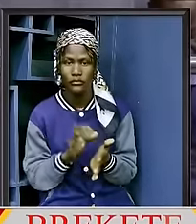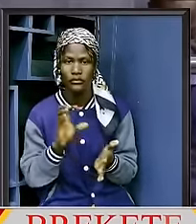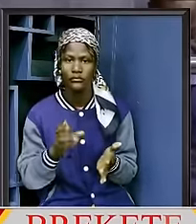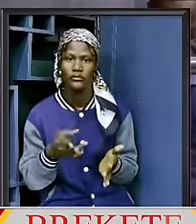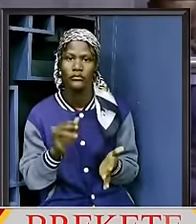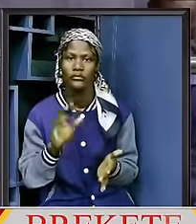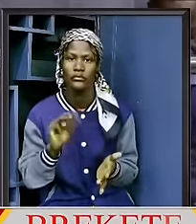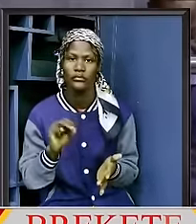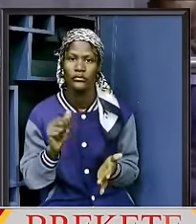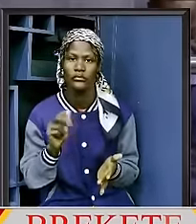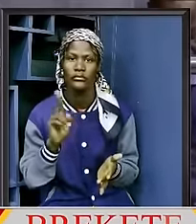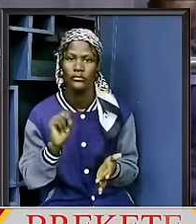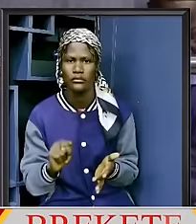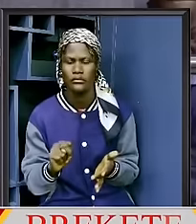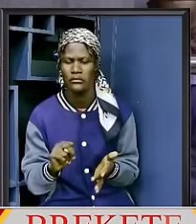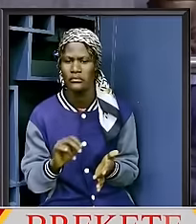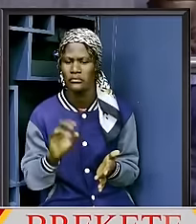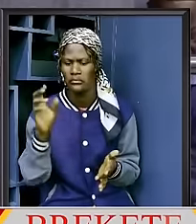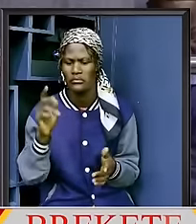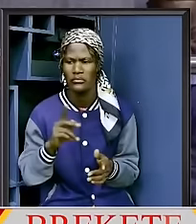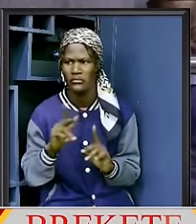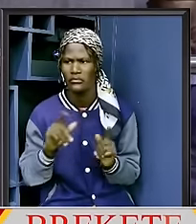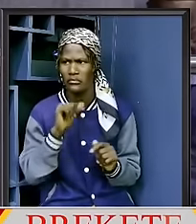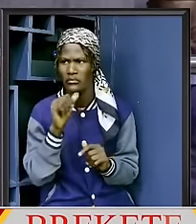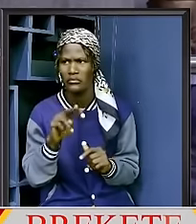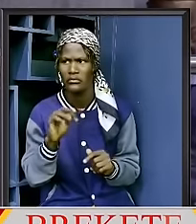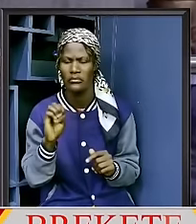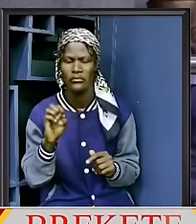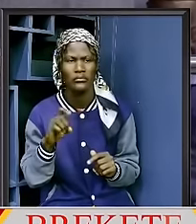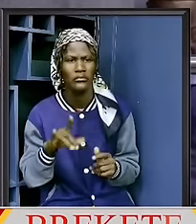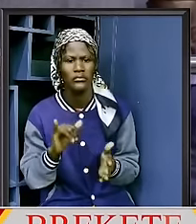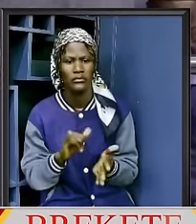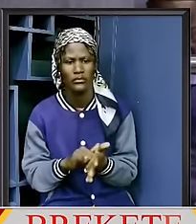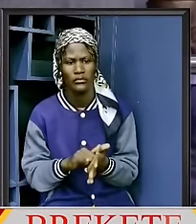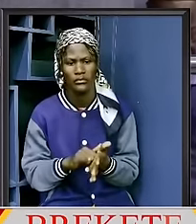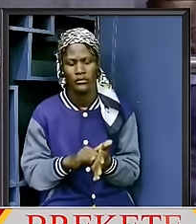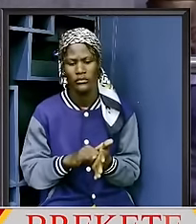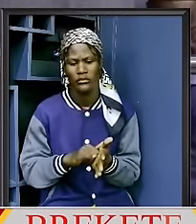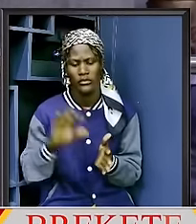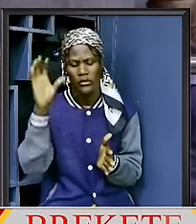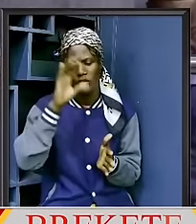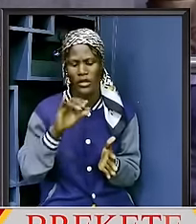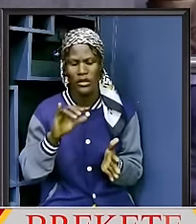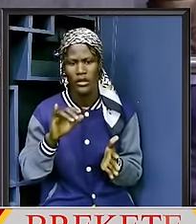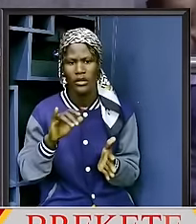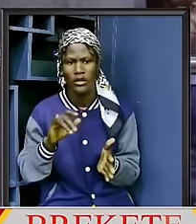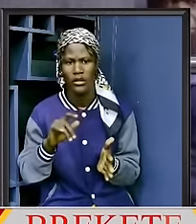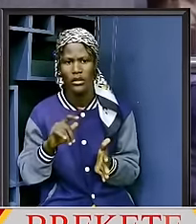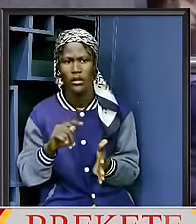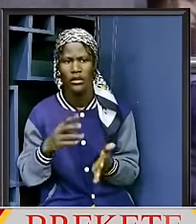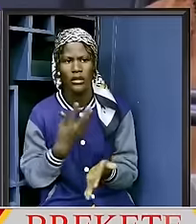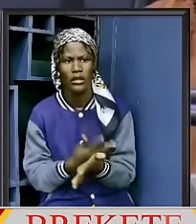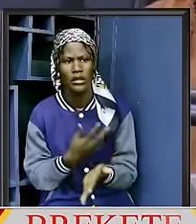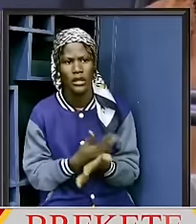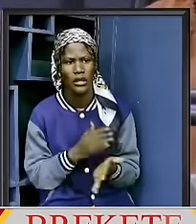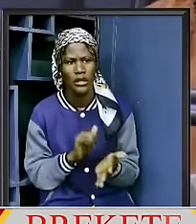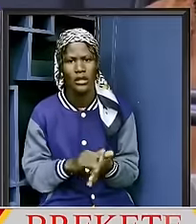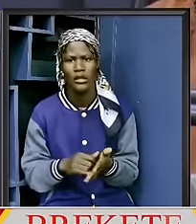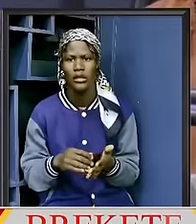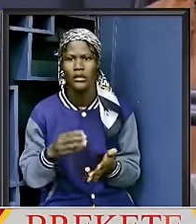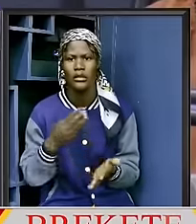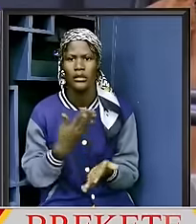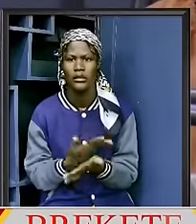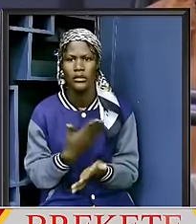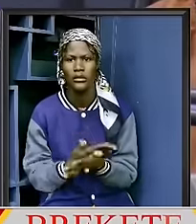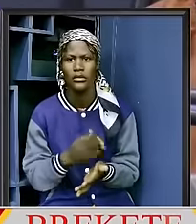don't need me. Since me, I've showed them all the customer, they know how to collect their money. Mm-mm. That this 6 million, I should provide it. I said, is it